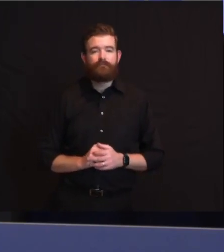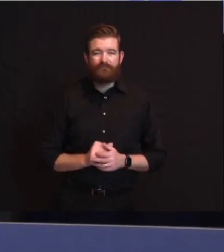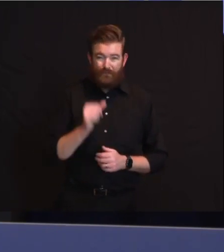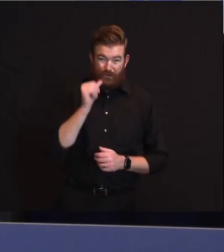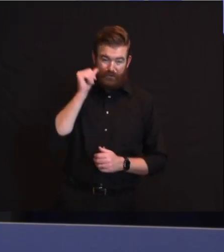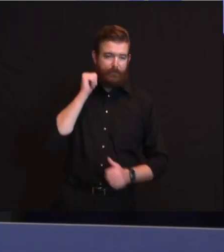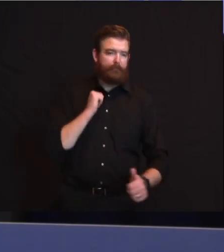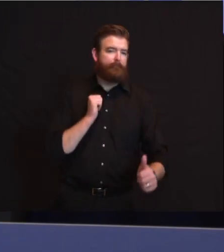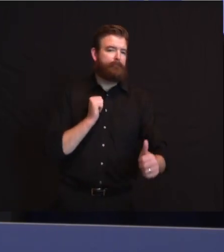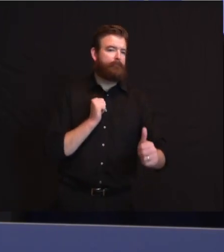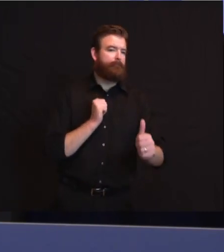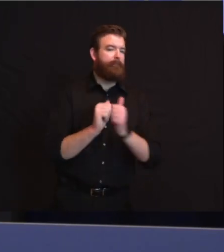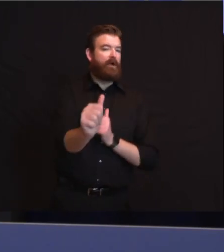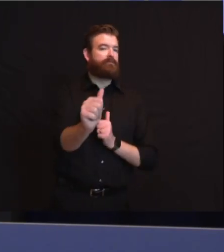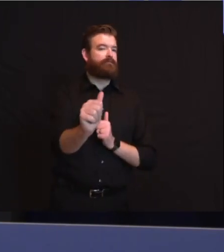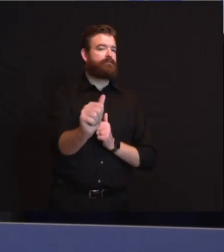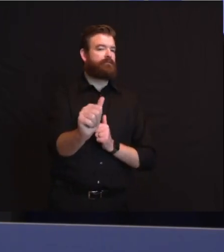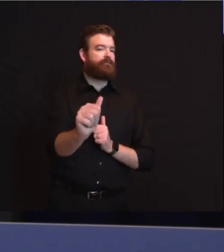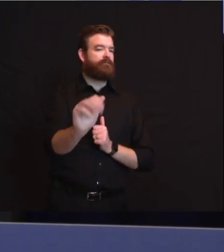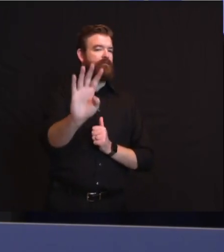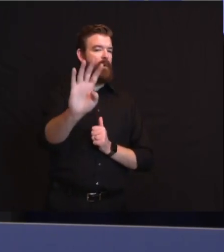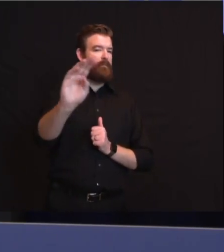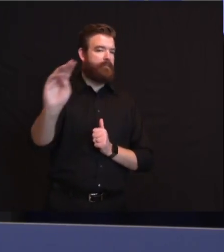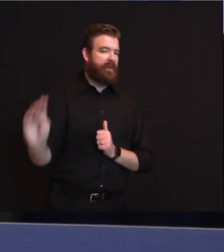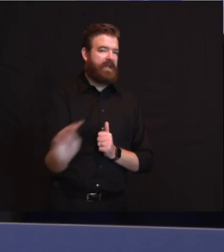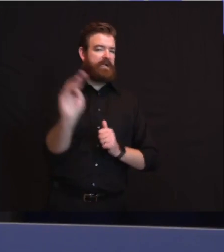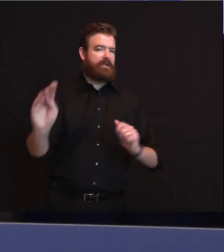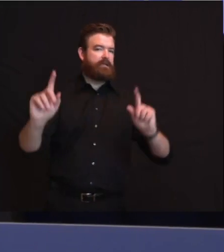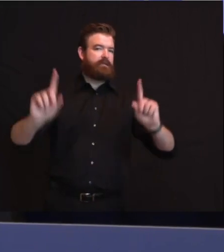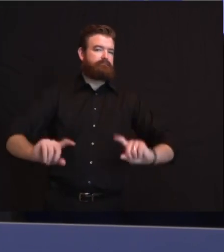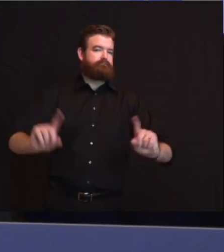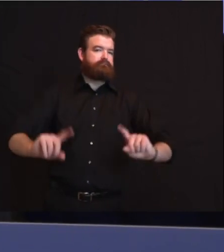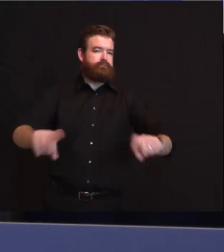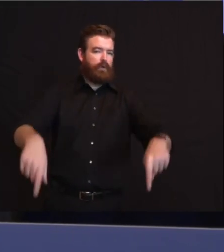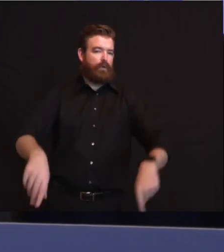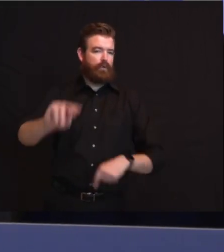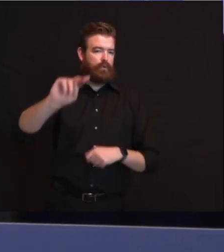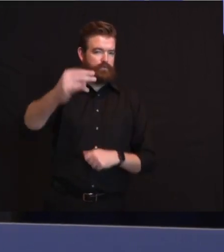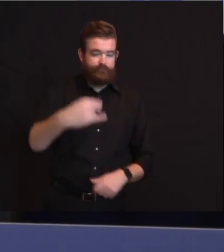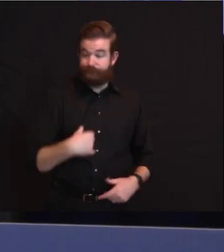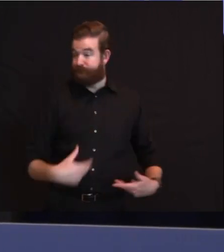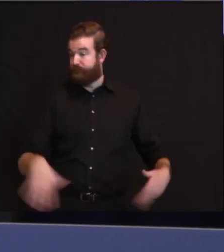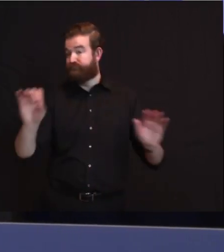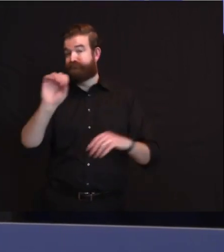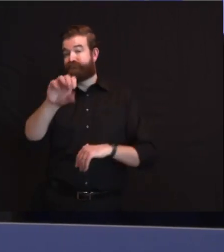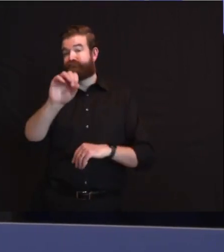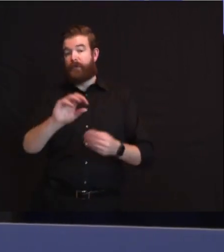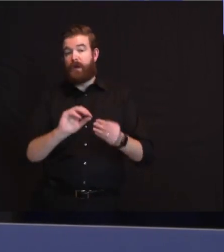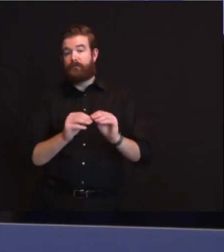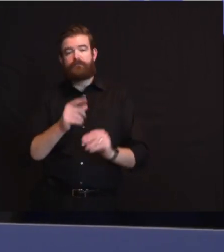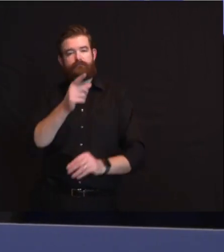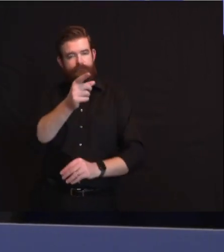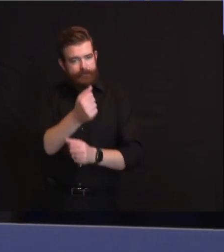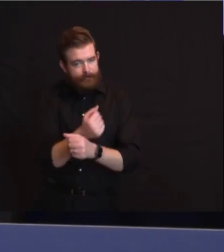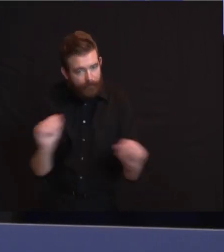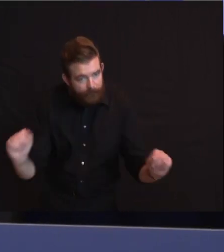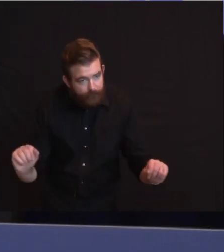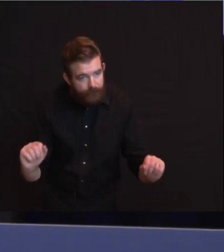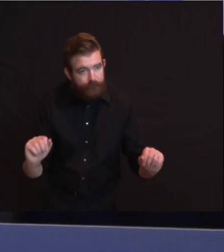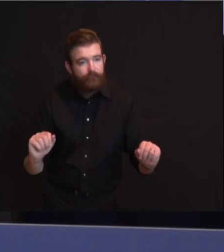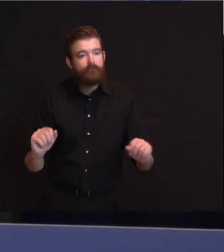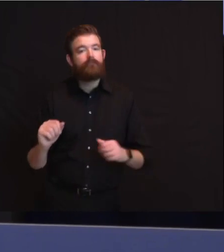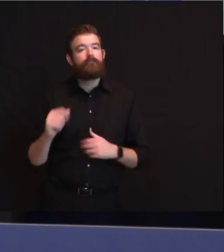state. This concludes my daily report. Stay safe and remember, for each other, for us all, please take